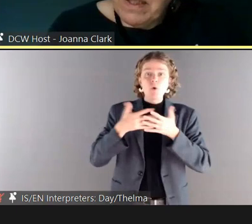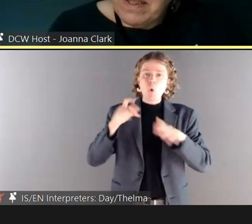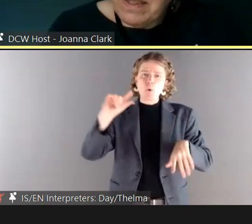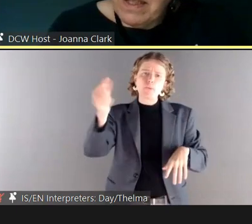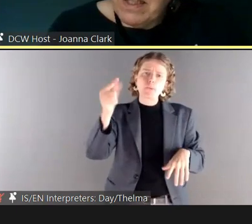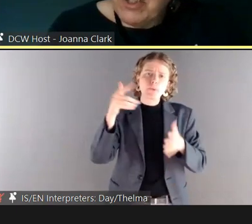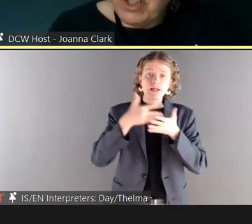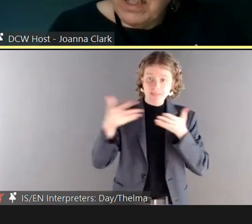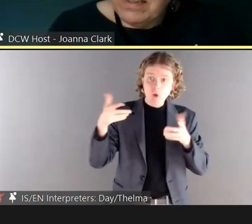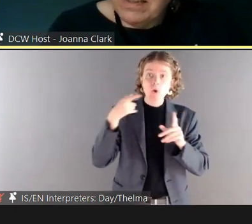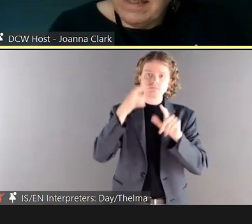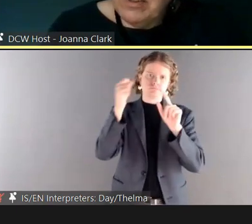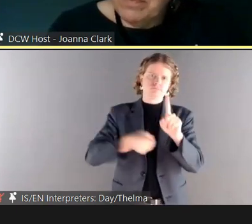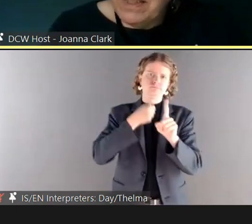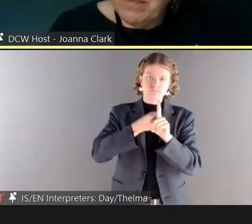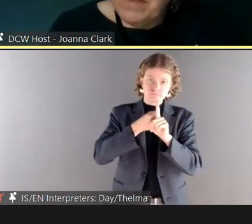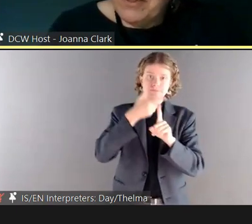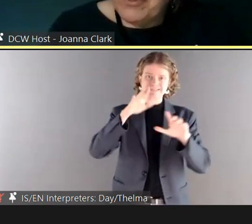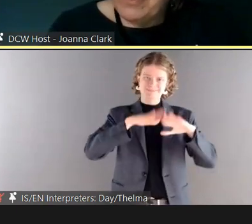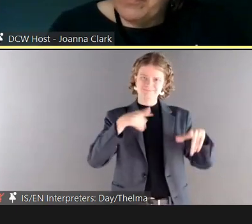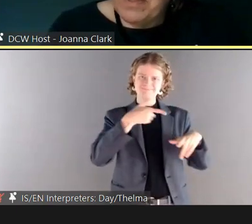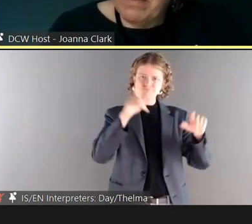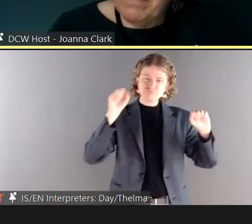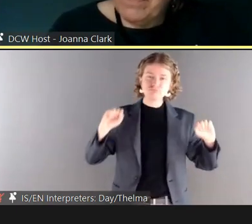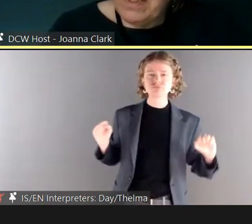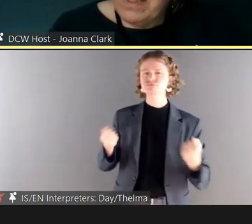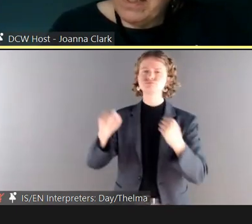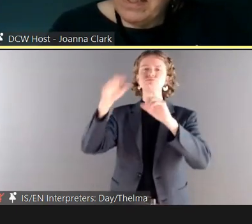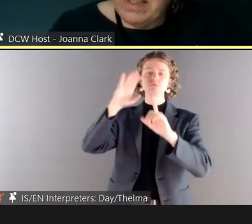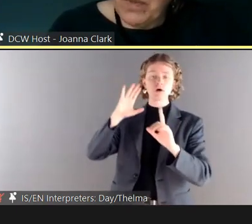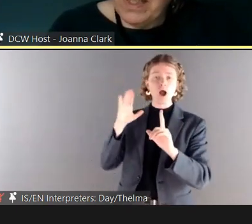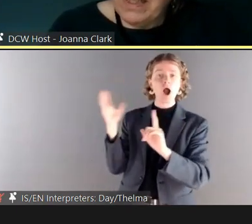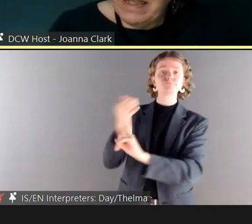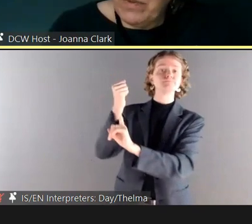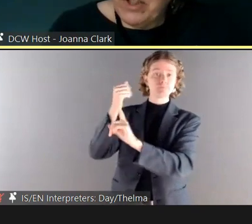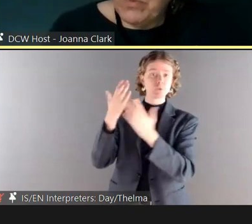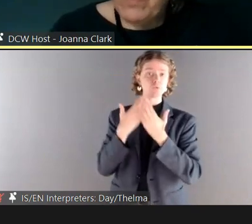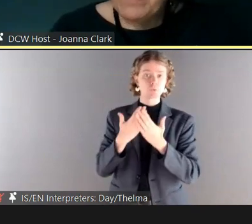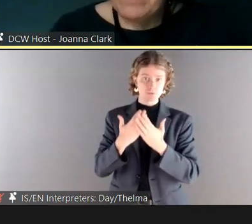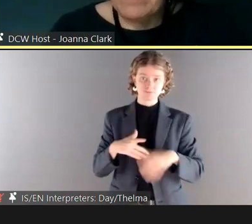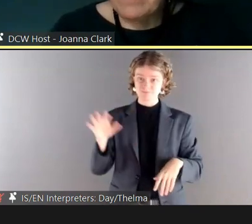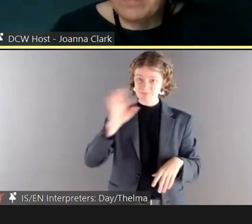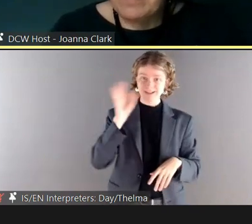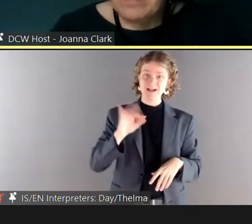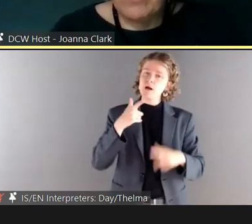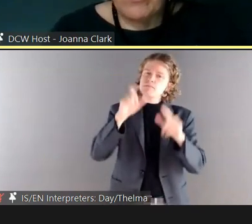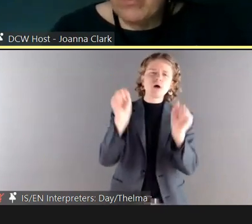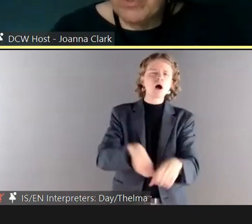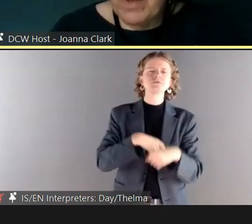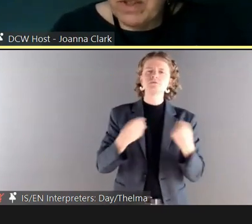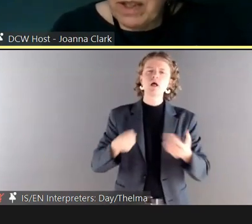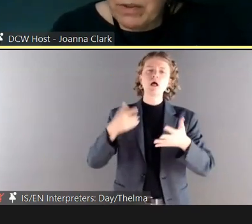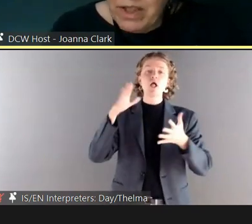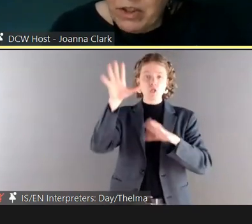is because a child cannot become literate without first knowing a language, whether this is sign language